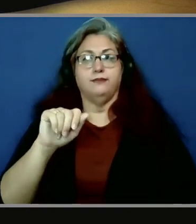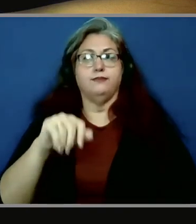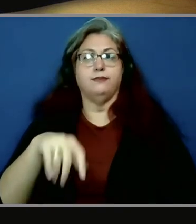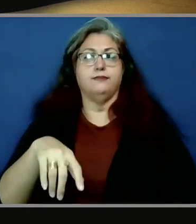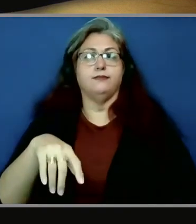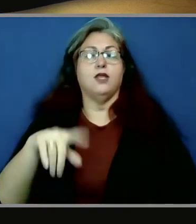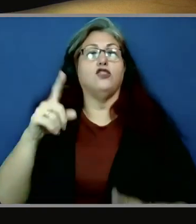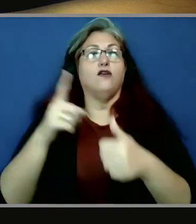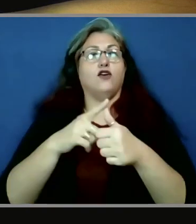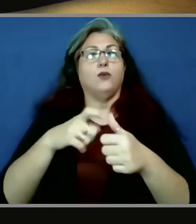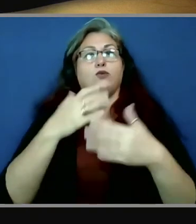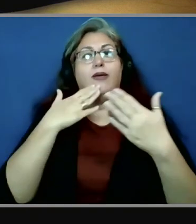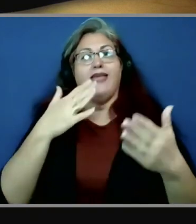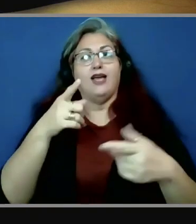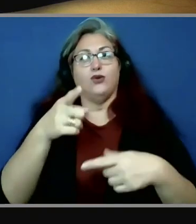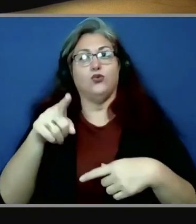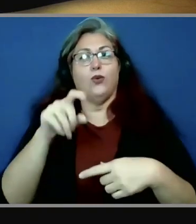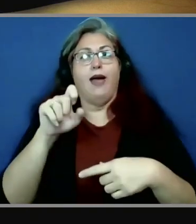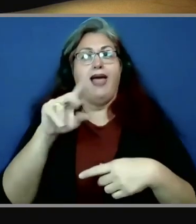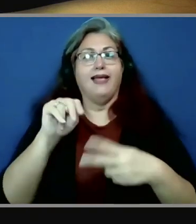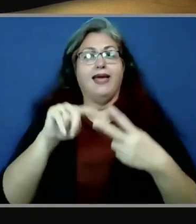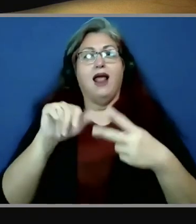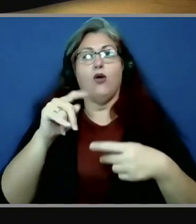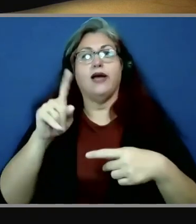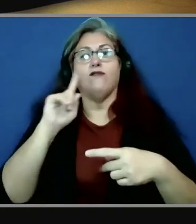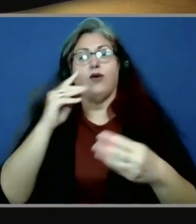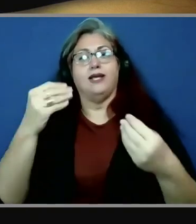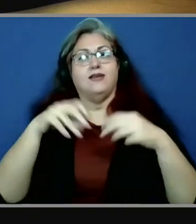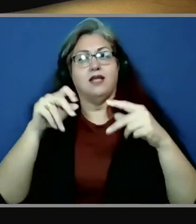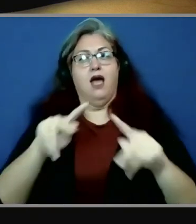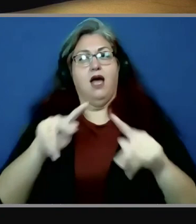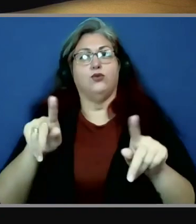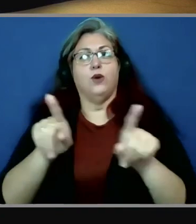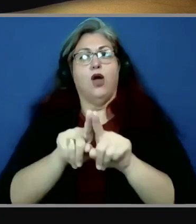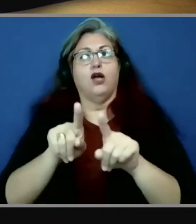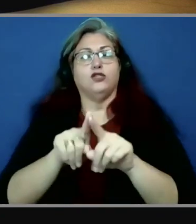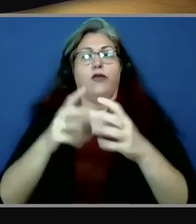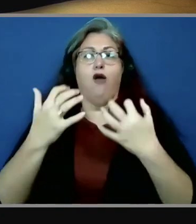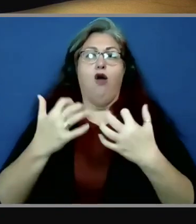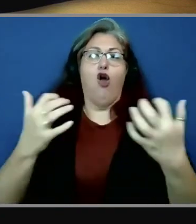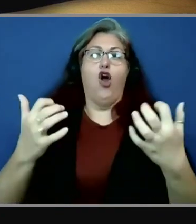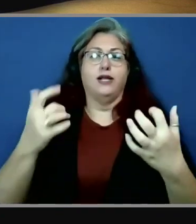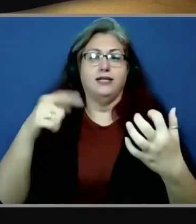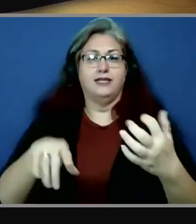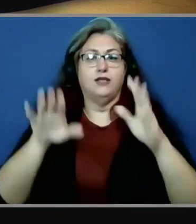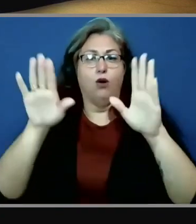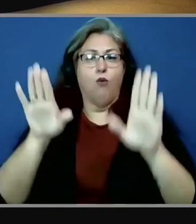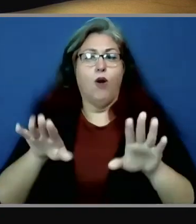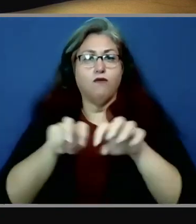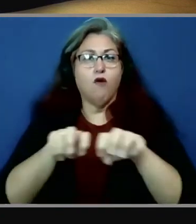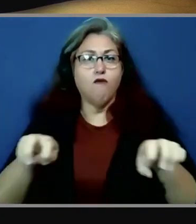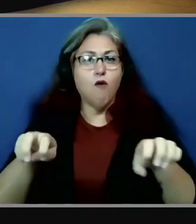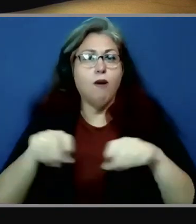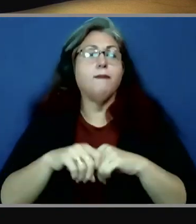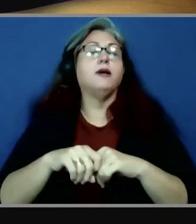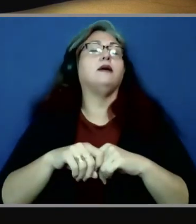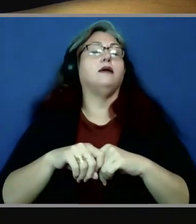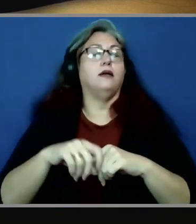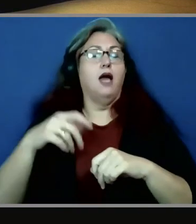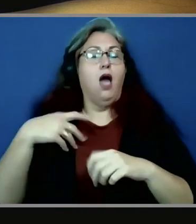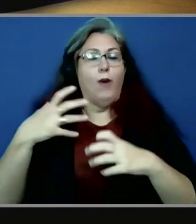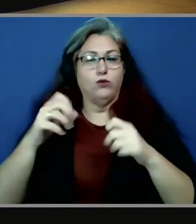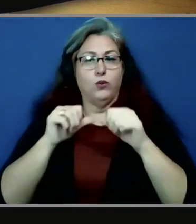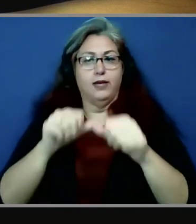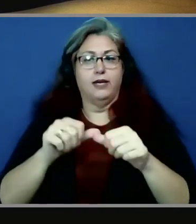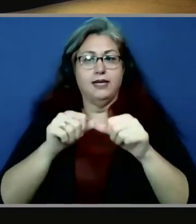First, I'd like to thank you, Alohilani and Ellen, for this opportunity, as well as our viewing audience for this wonderful forum. I will continue to